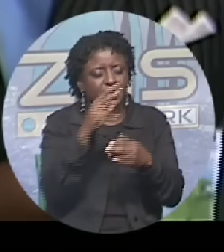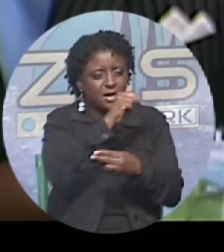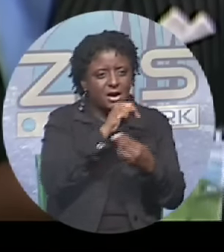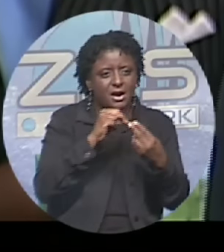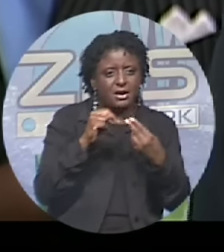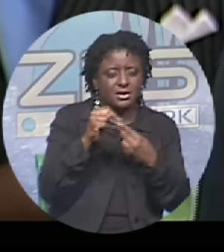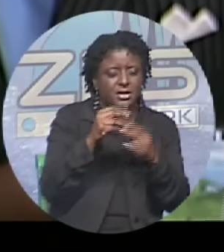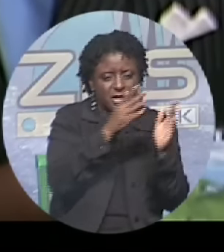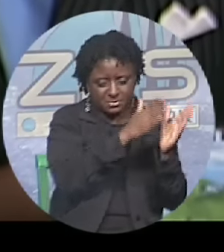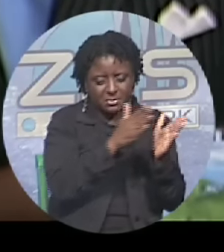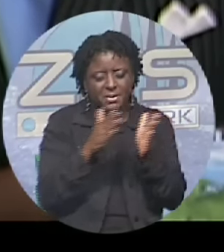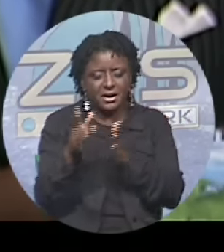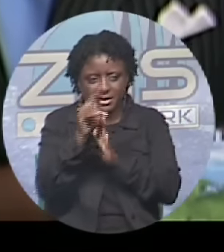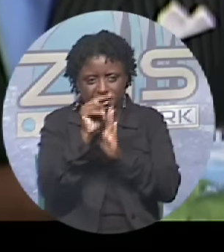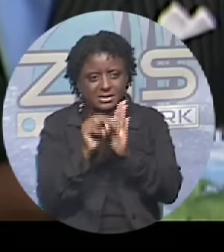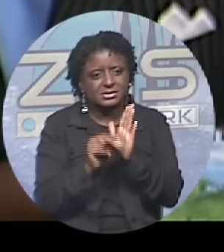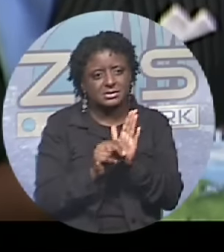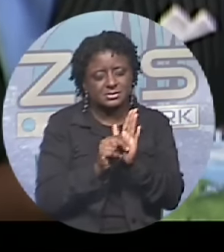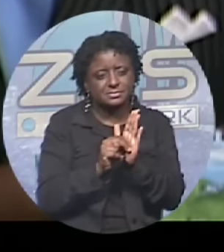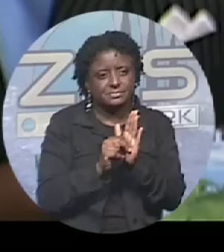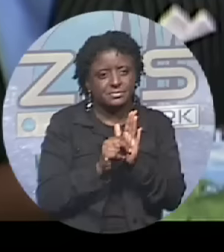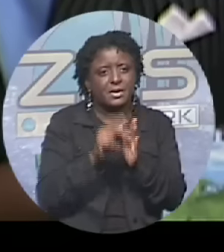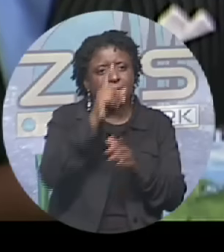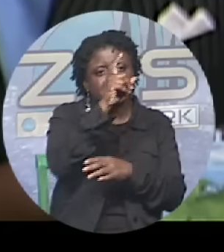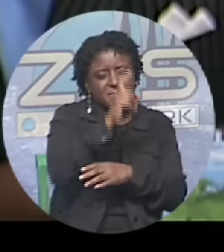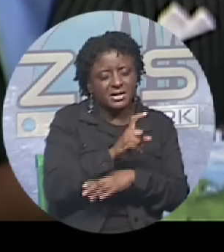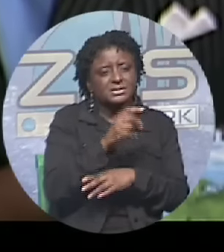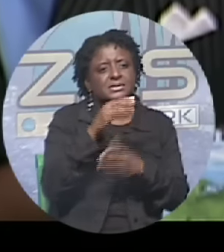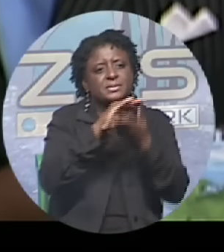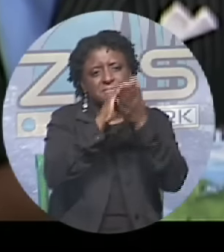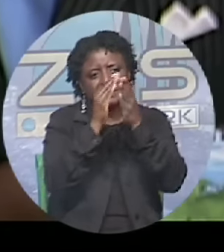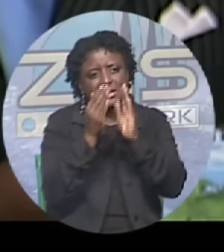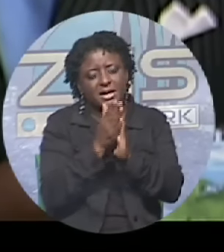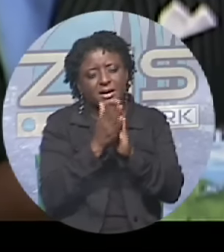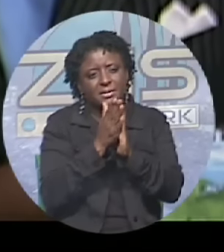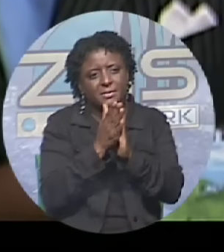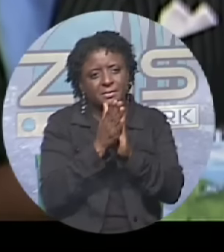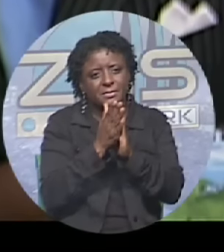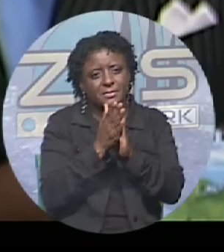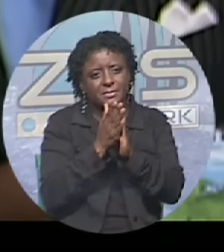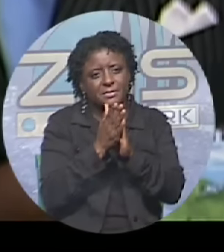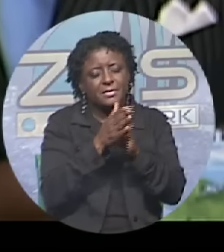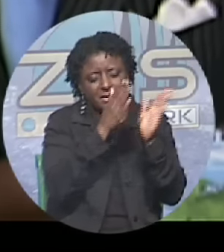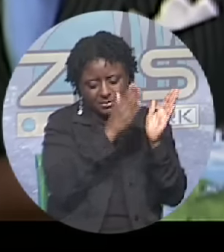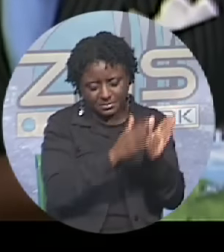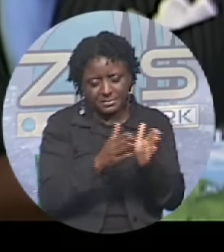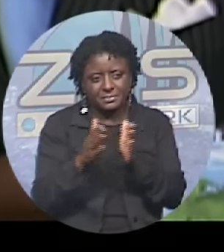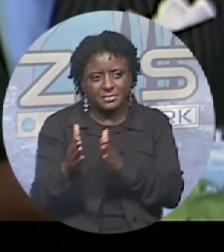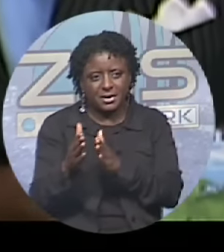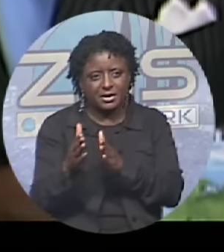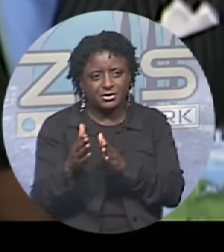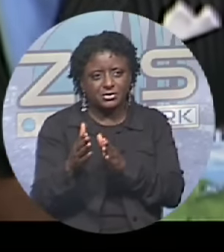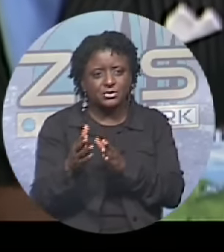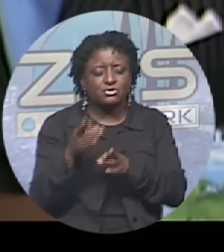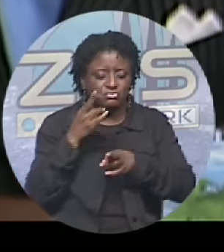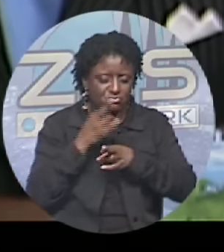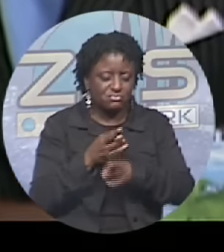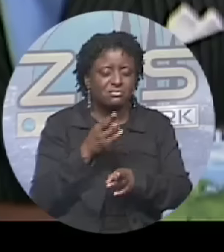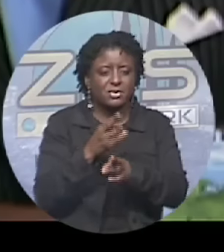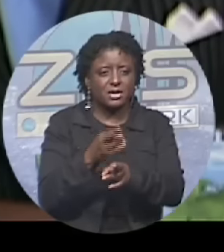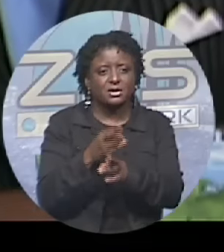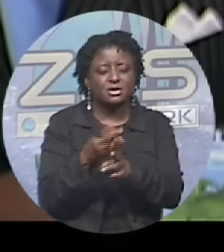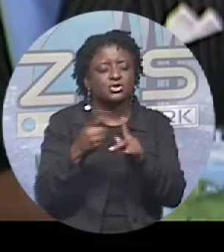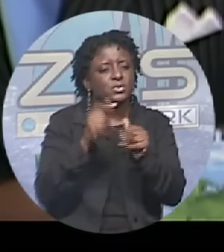Hurricane preparedness, Mr. Speaker, must become habitual to every resident in